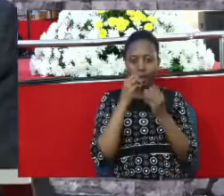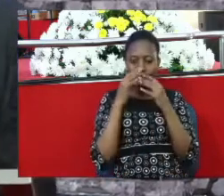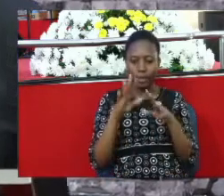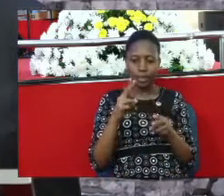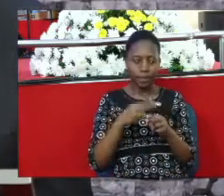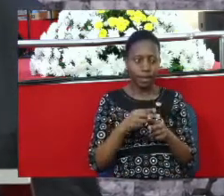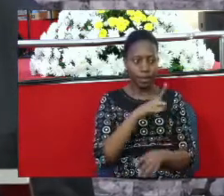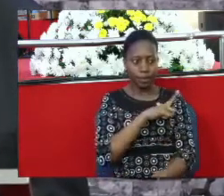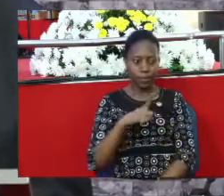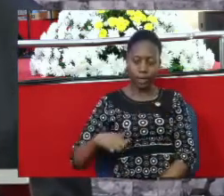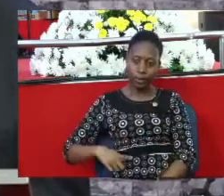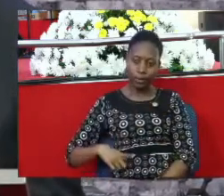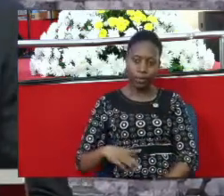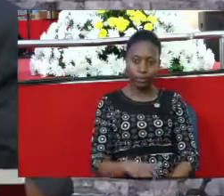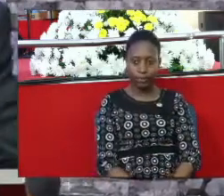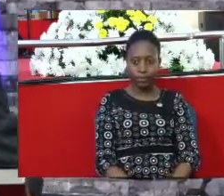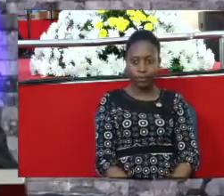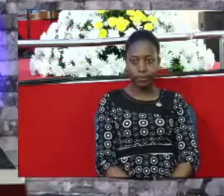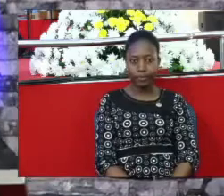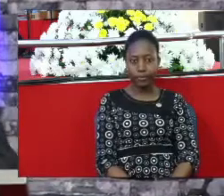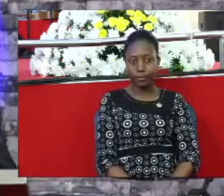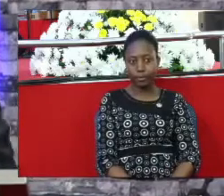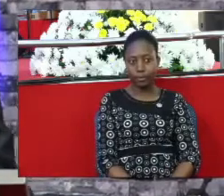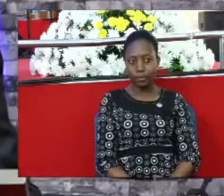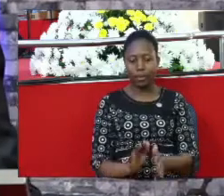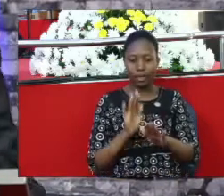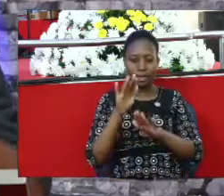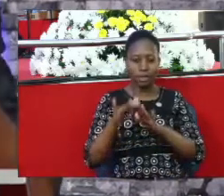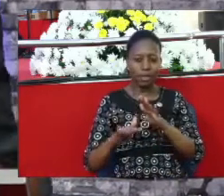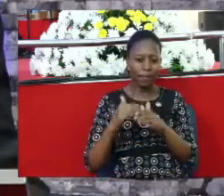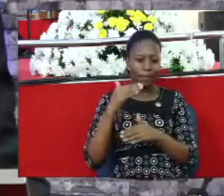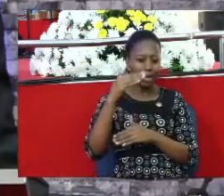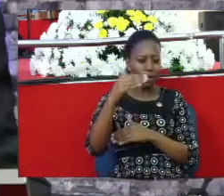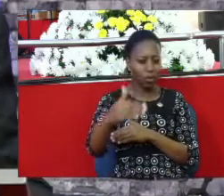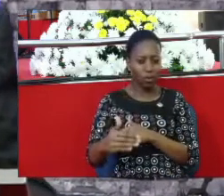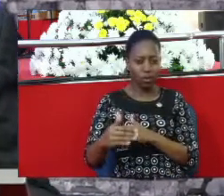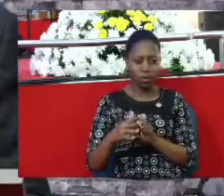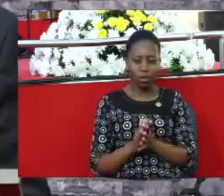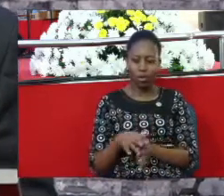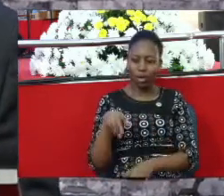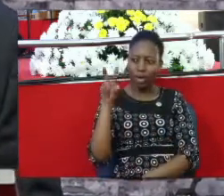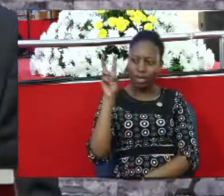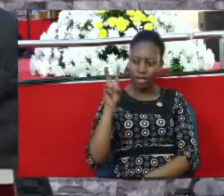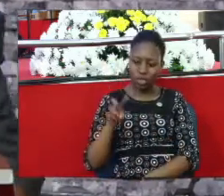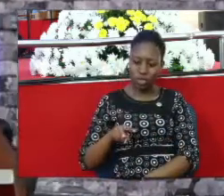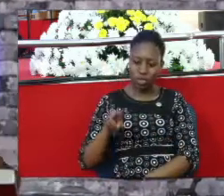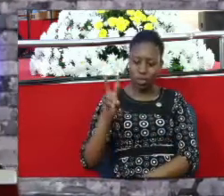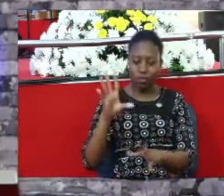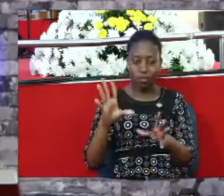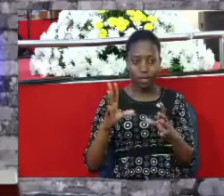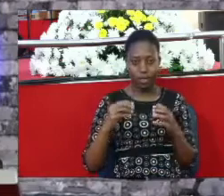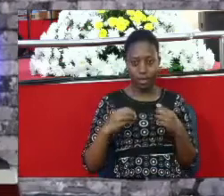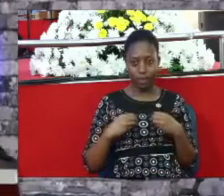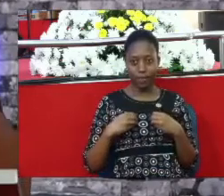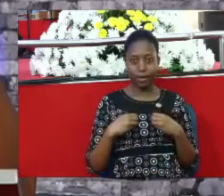Lord. The step beyond our attitude of receiving. The step